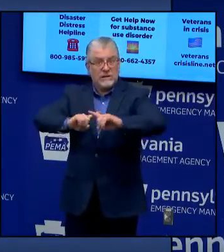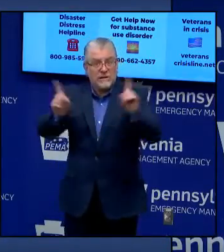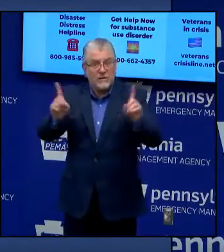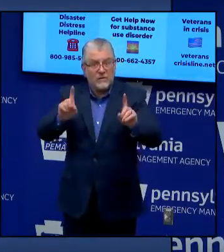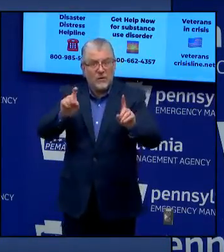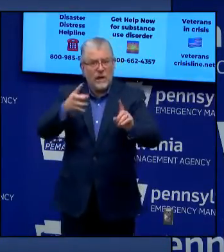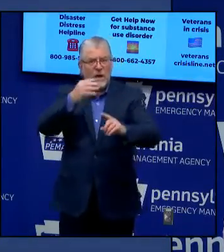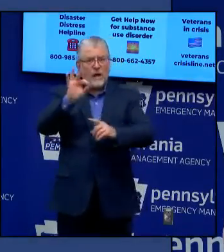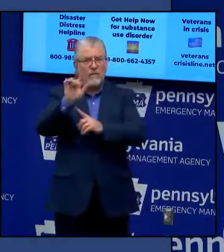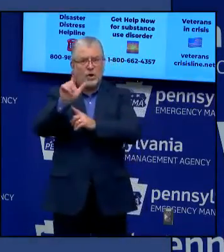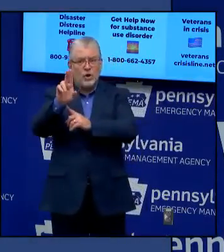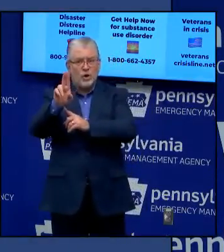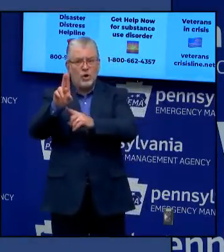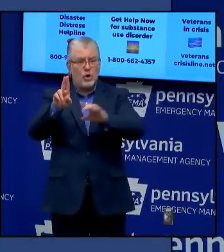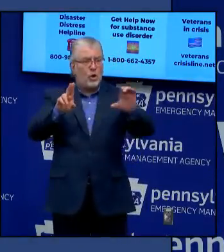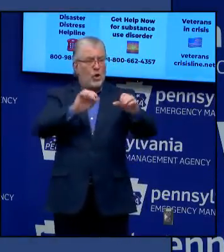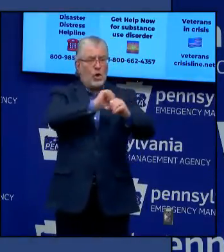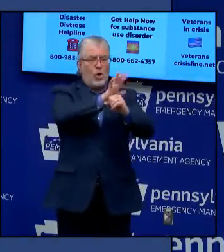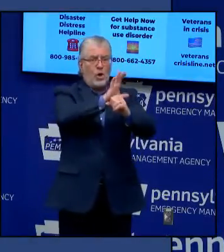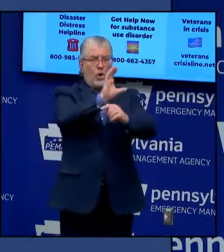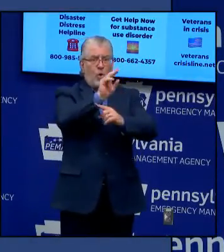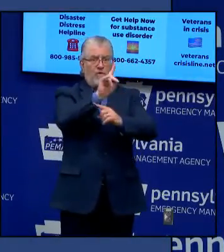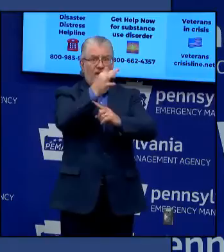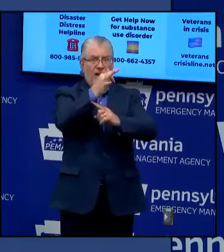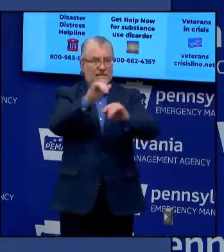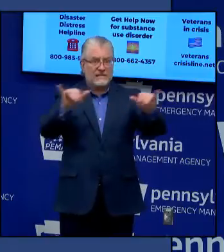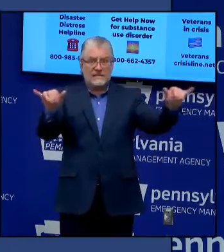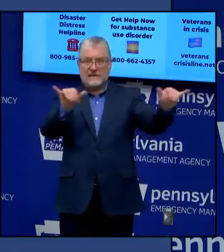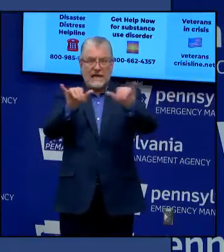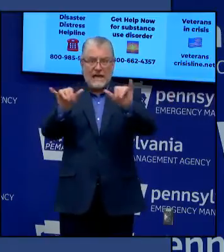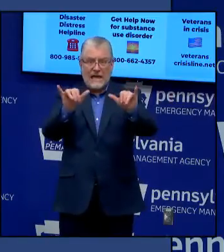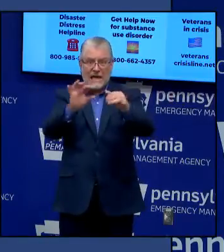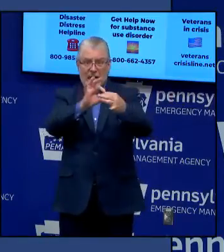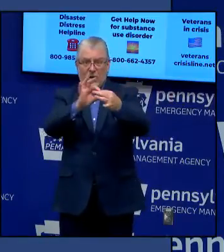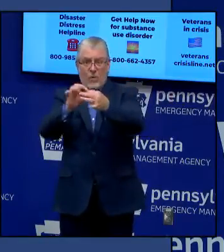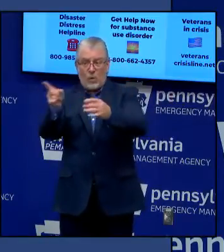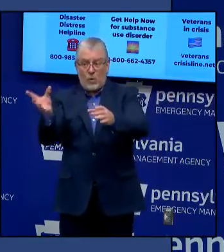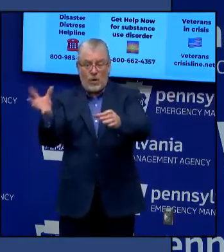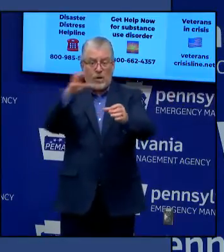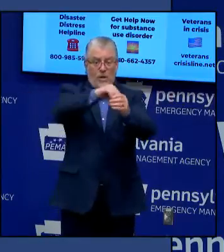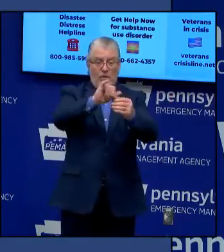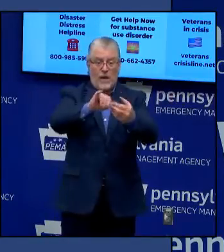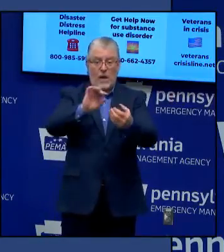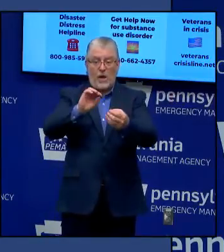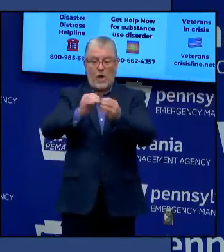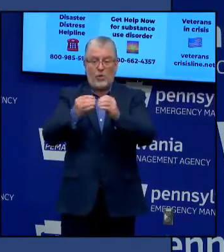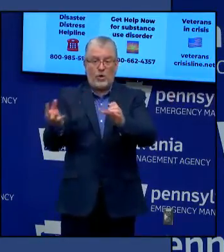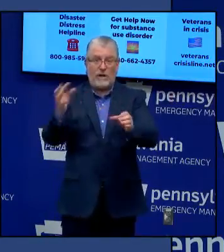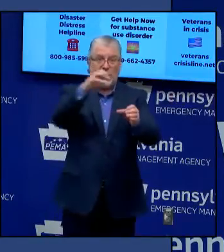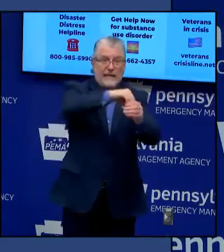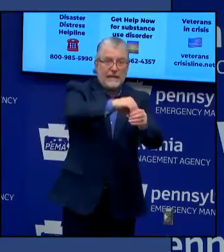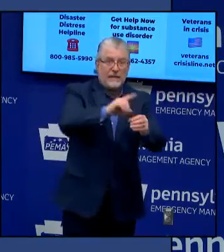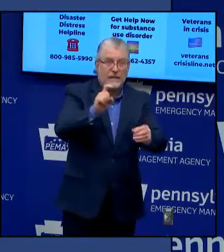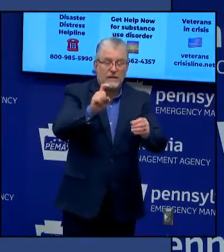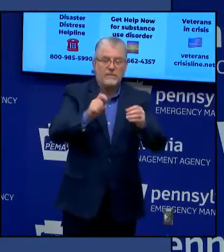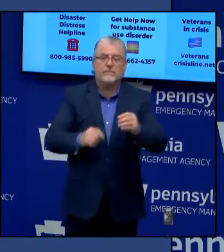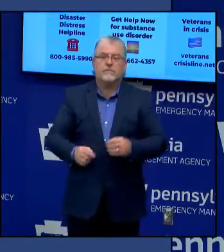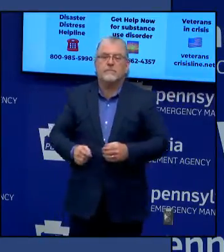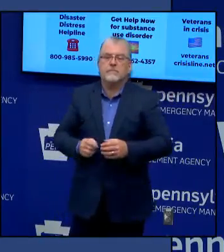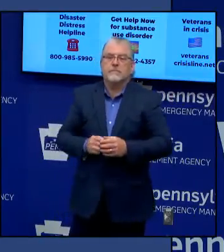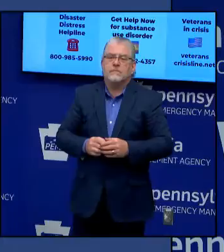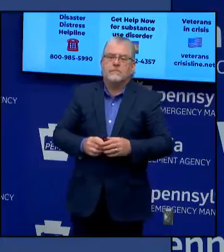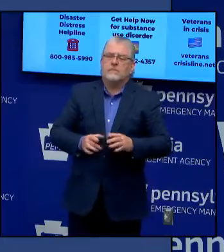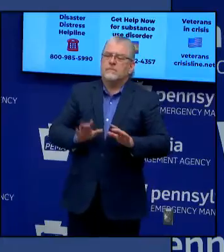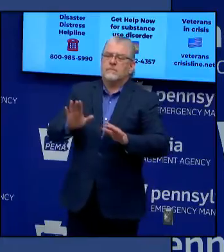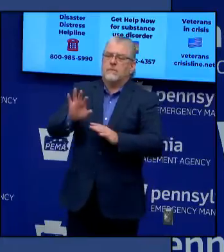cases are not being added to the COVID-19 cases. It's a completely different virus and a different situation. And